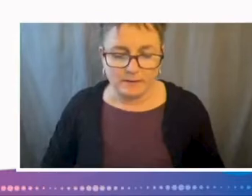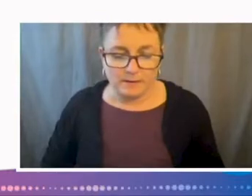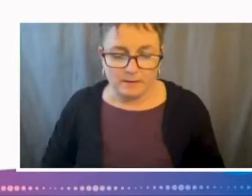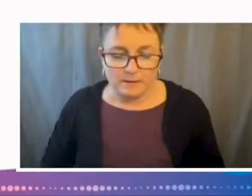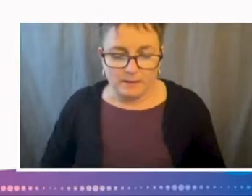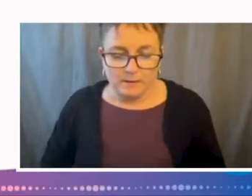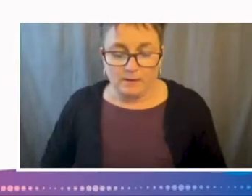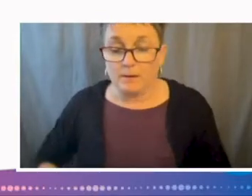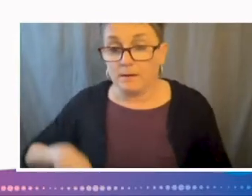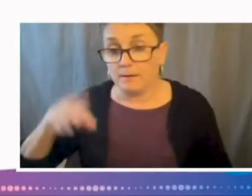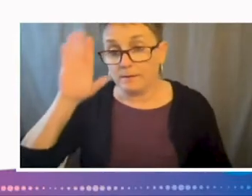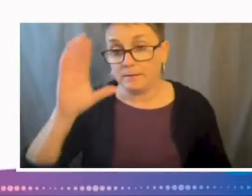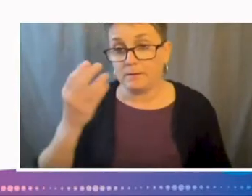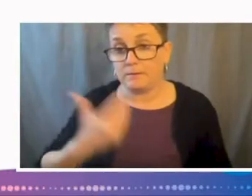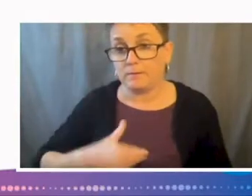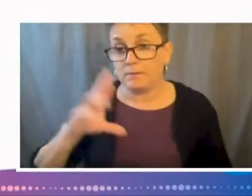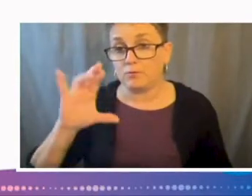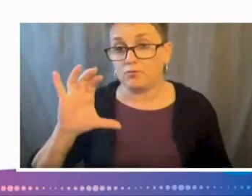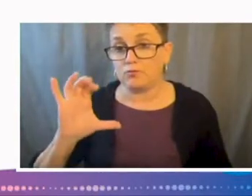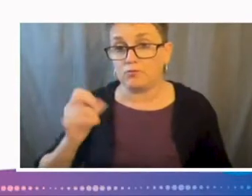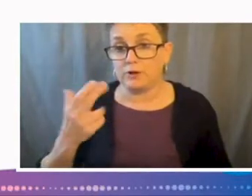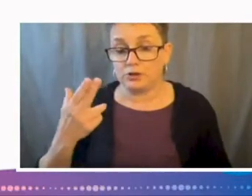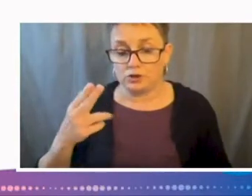Hello, I'm Rick Schaefer, the Chief Engineer.